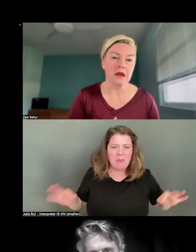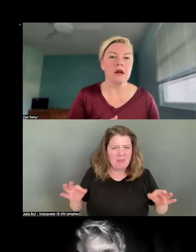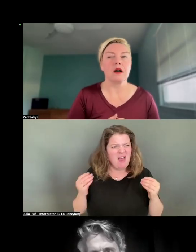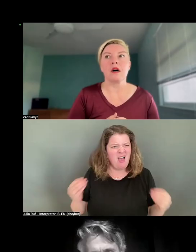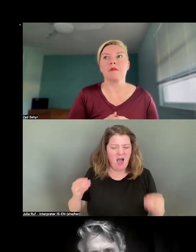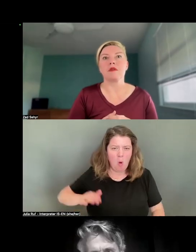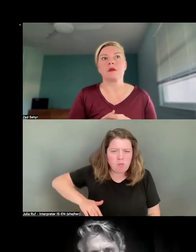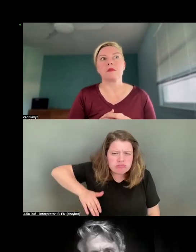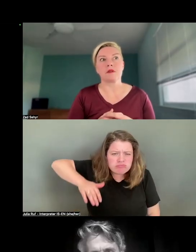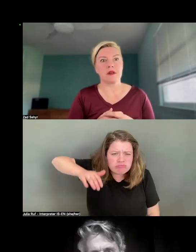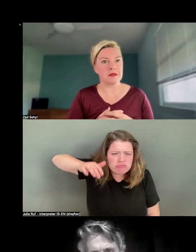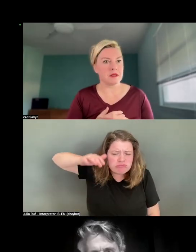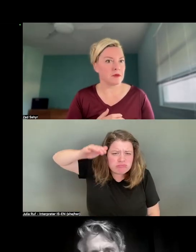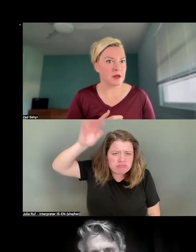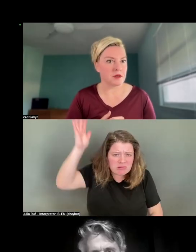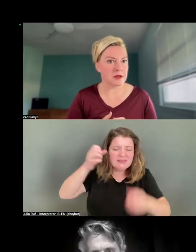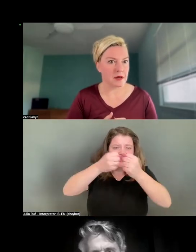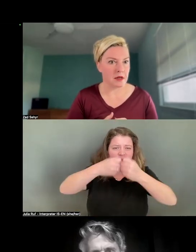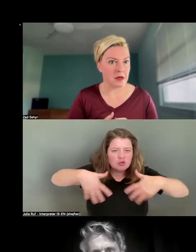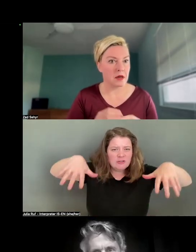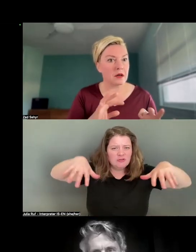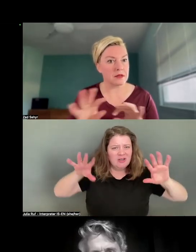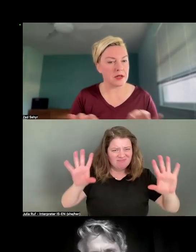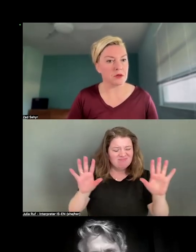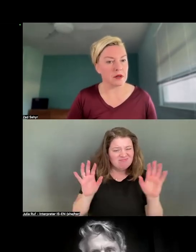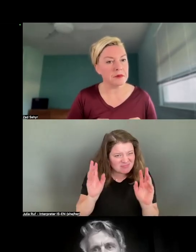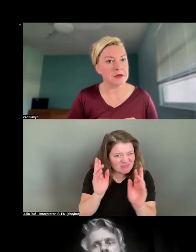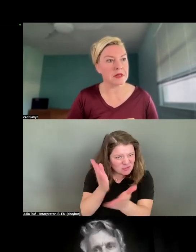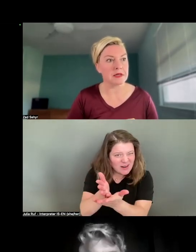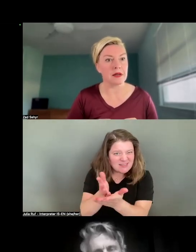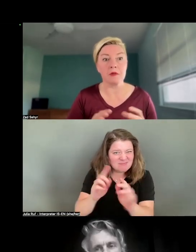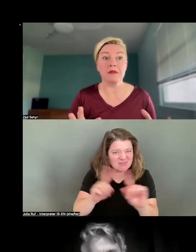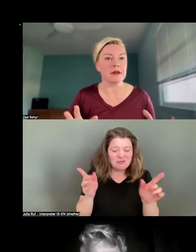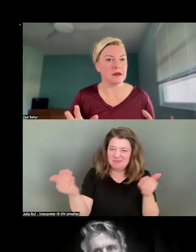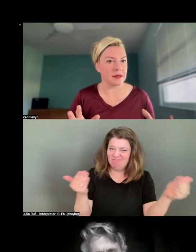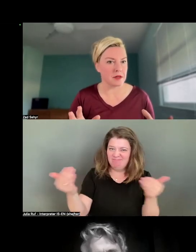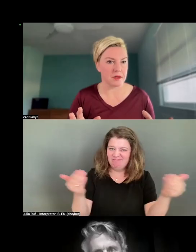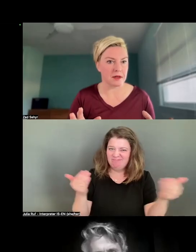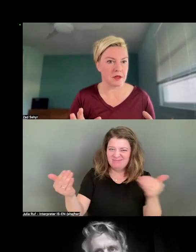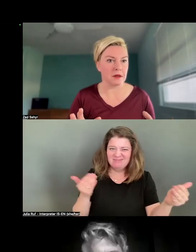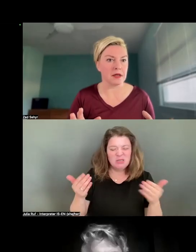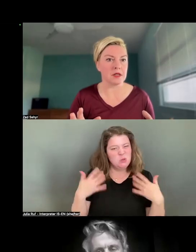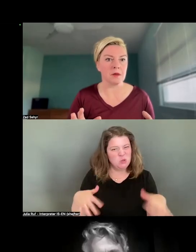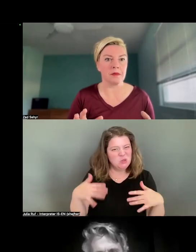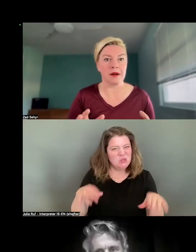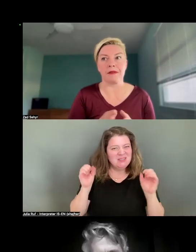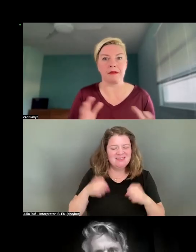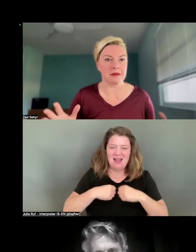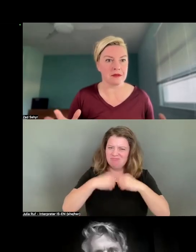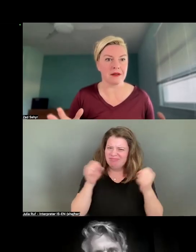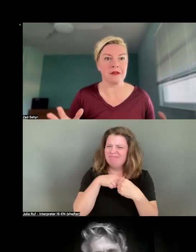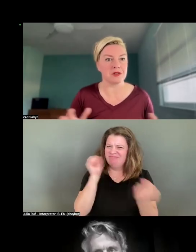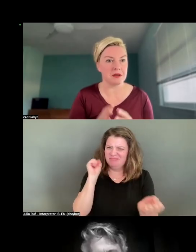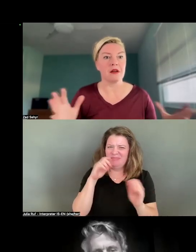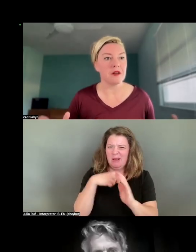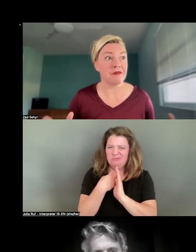onset. So there are definitely some really interesting contextual influences that would be really, really interesting to look into. I think this